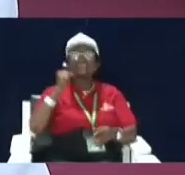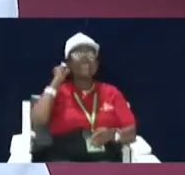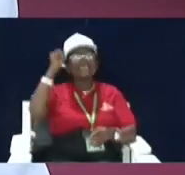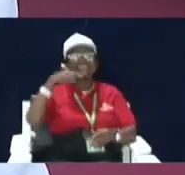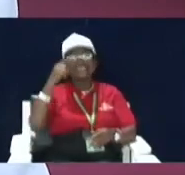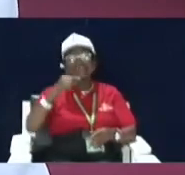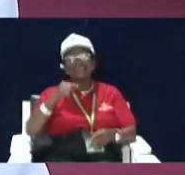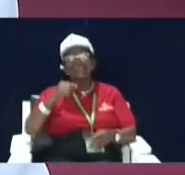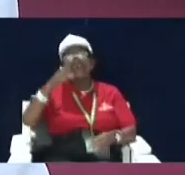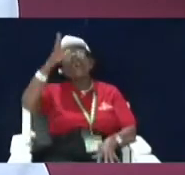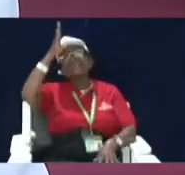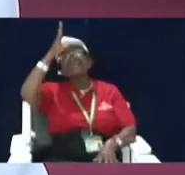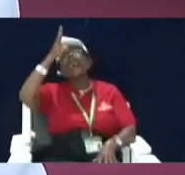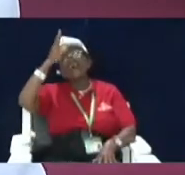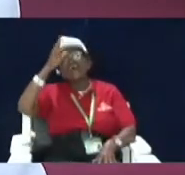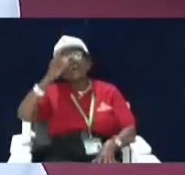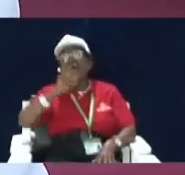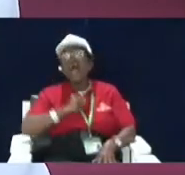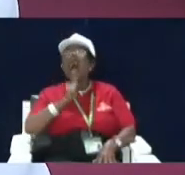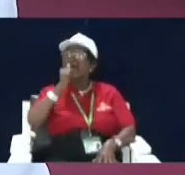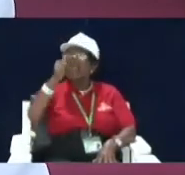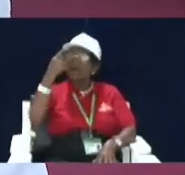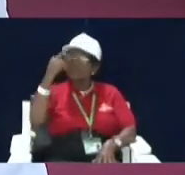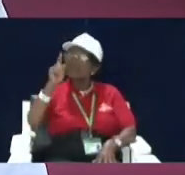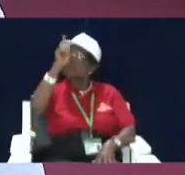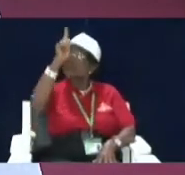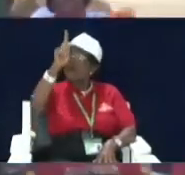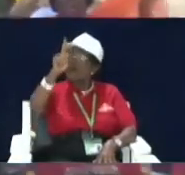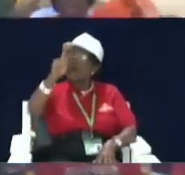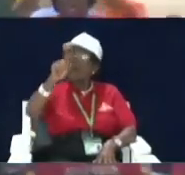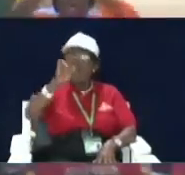I am the one, I can talk again.